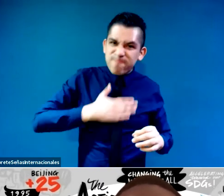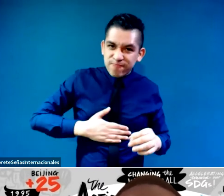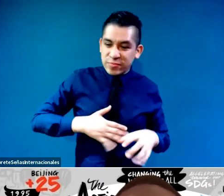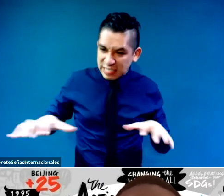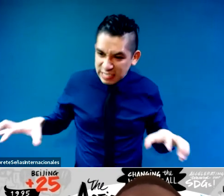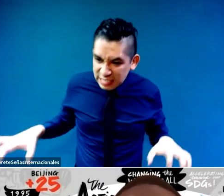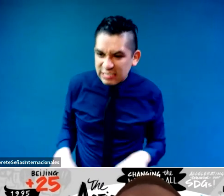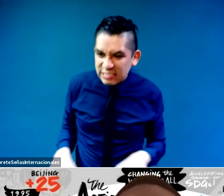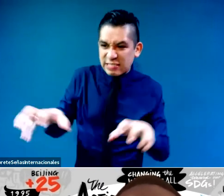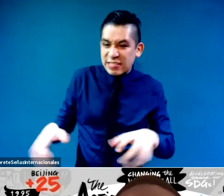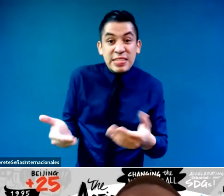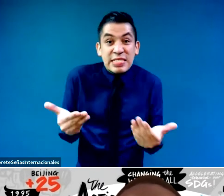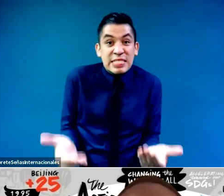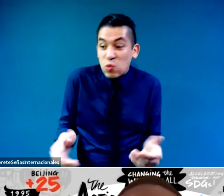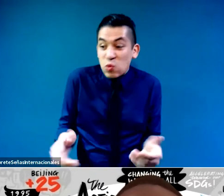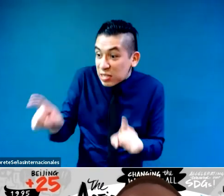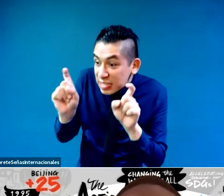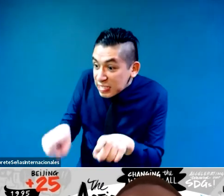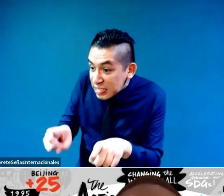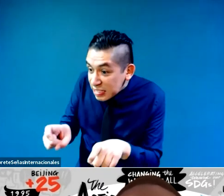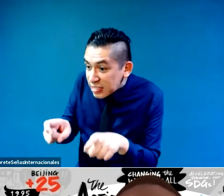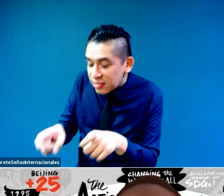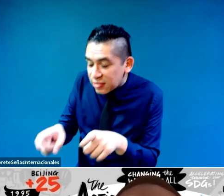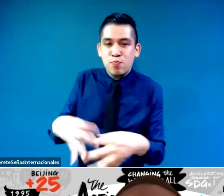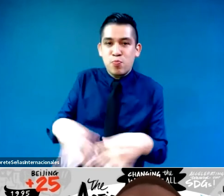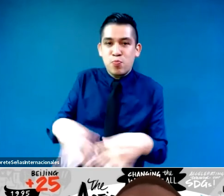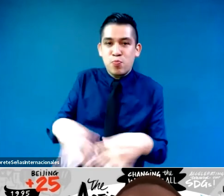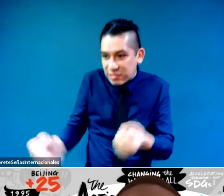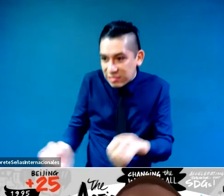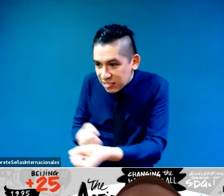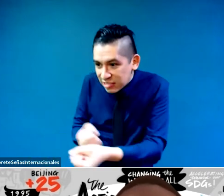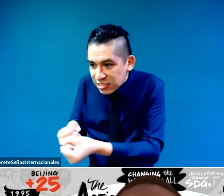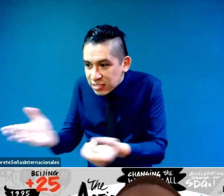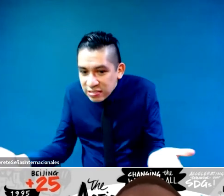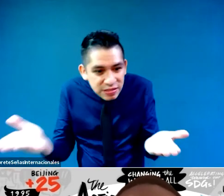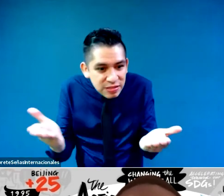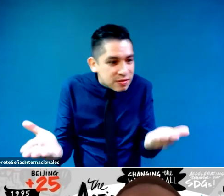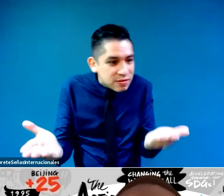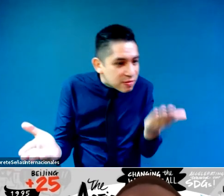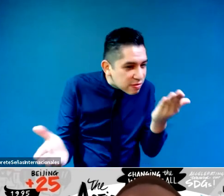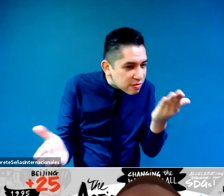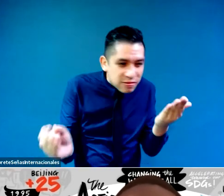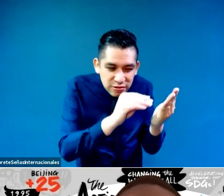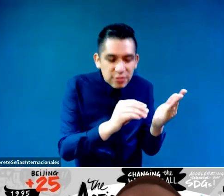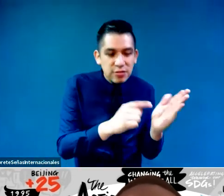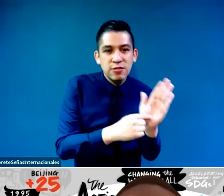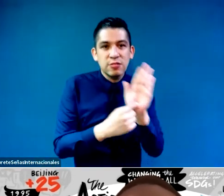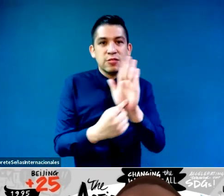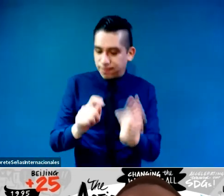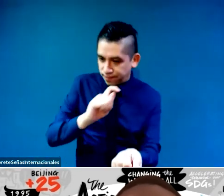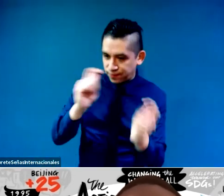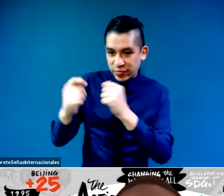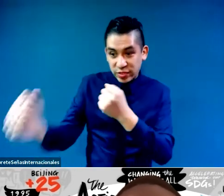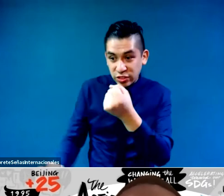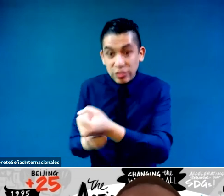to change the system. This is not easy work, and I want to commend all of you for the hard work that you have done